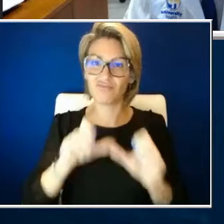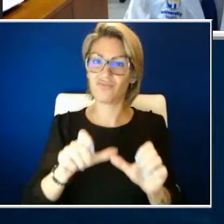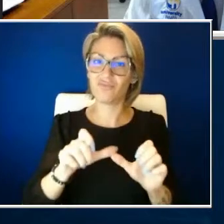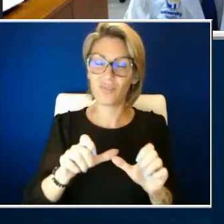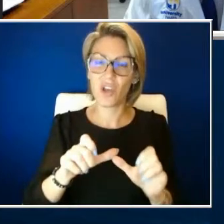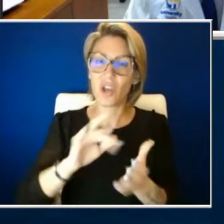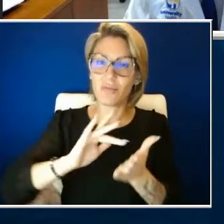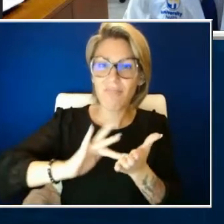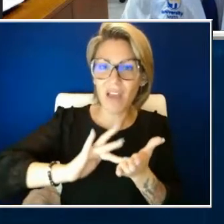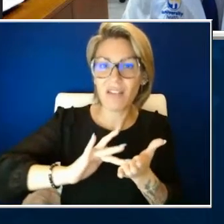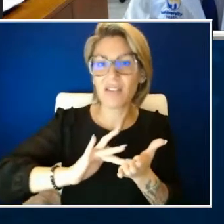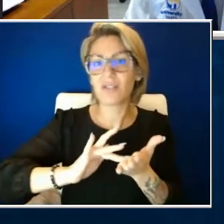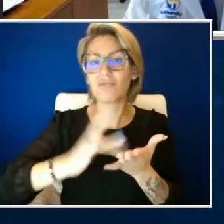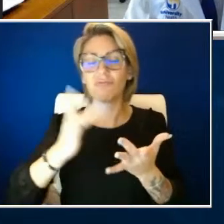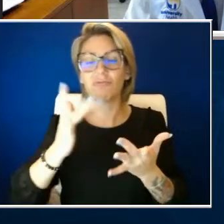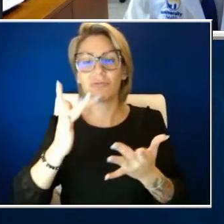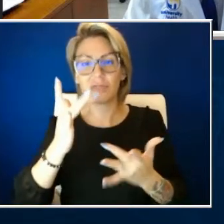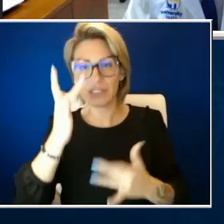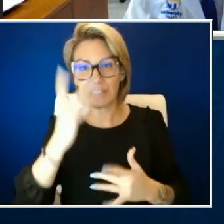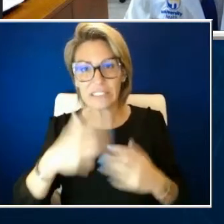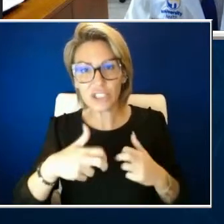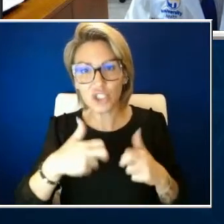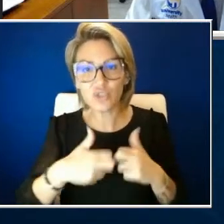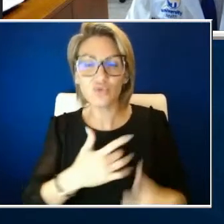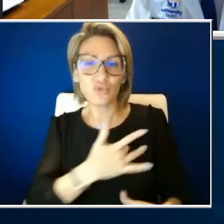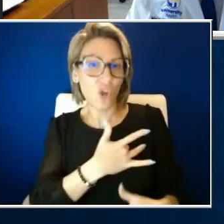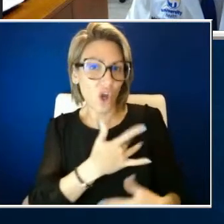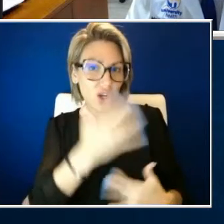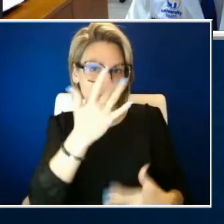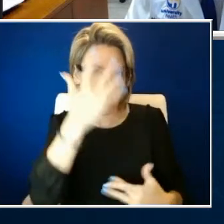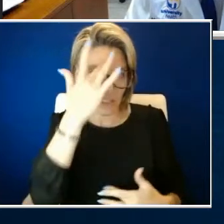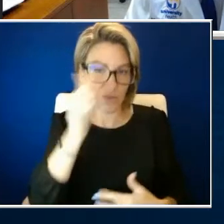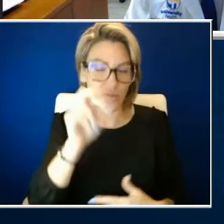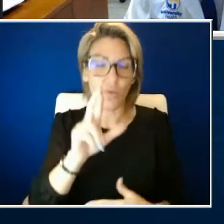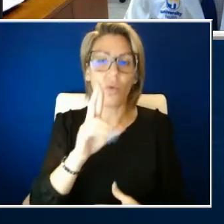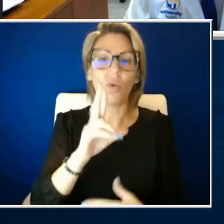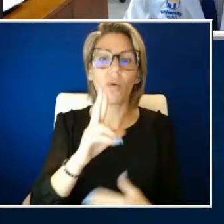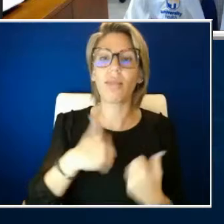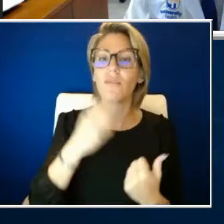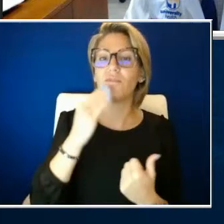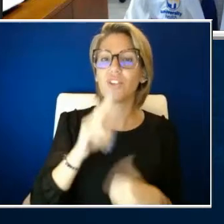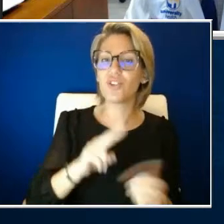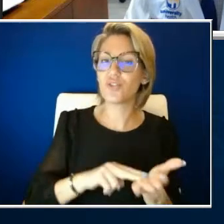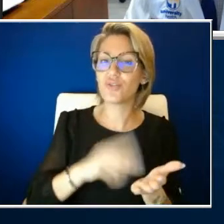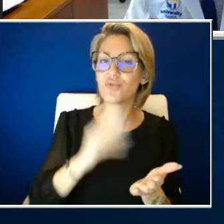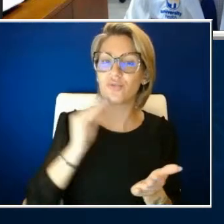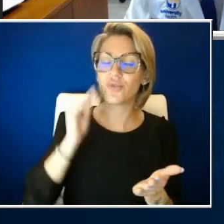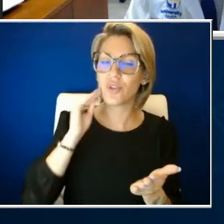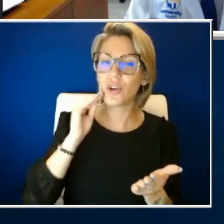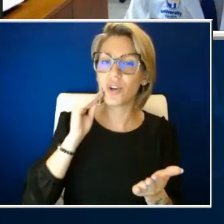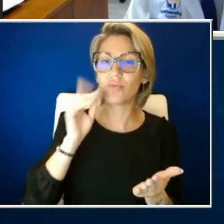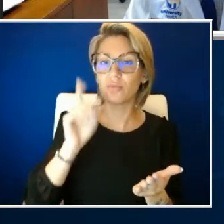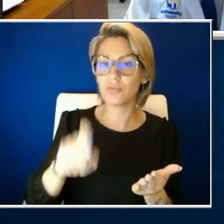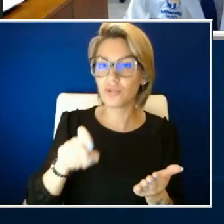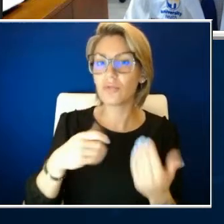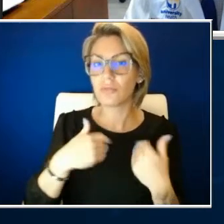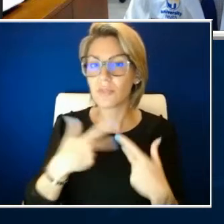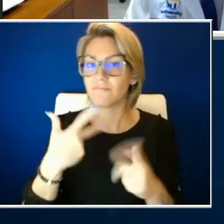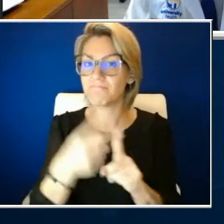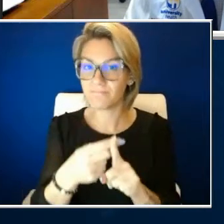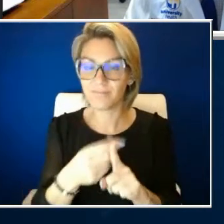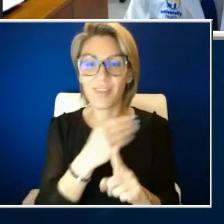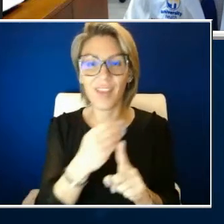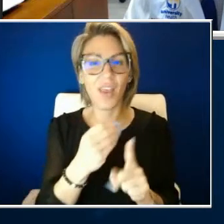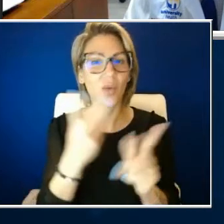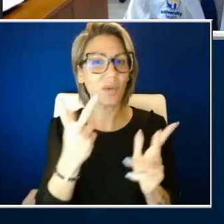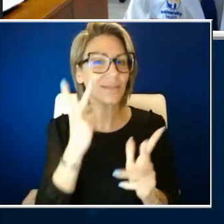or lung disease, or live in nursing homes should also receive the RSV vaccine. Let's find out what we're seeing so far this year and what we expect in